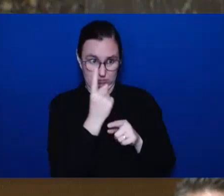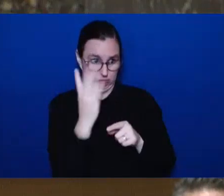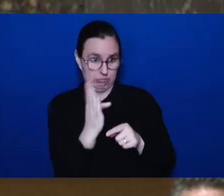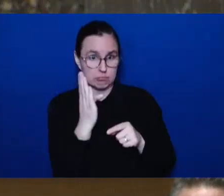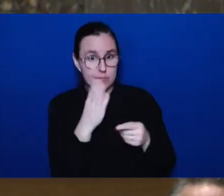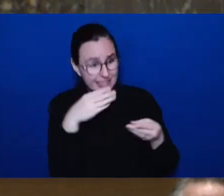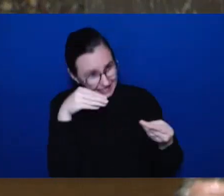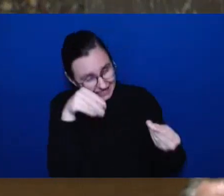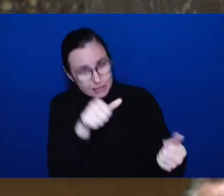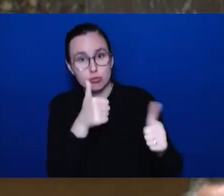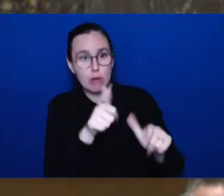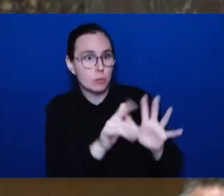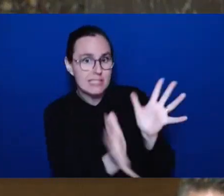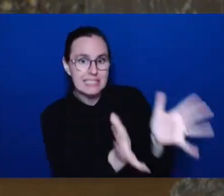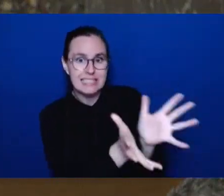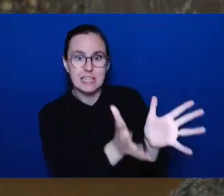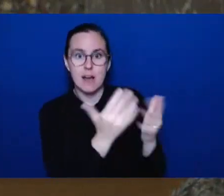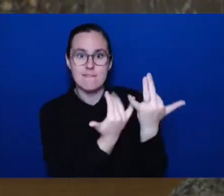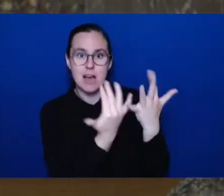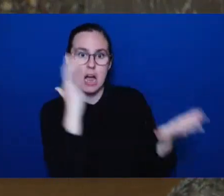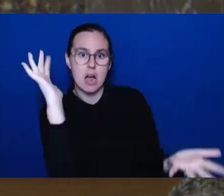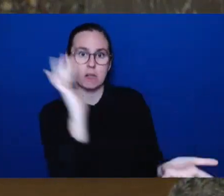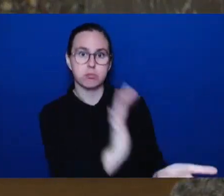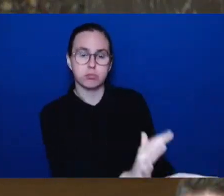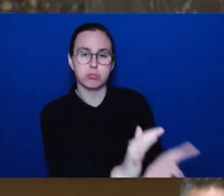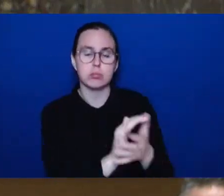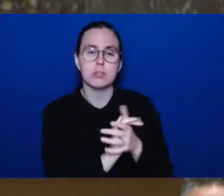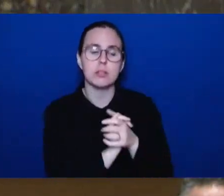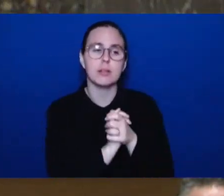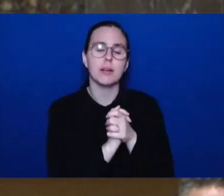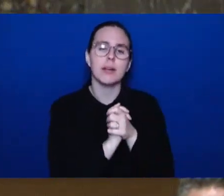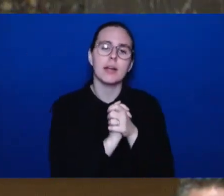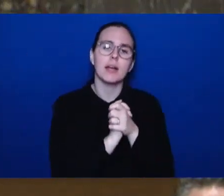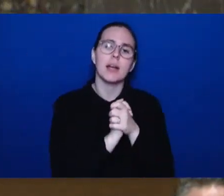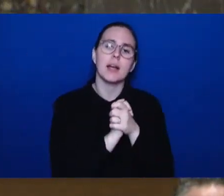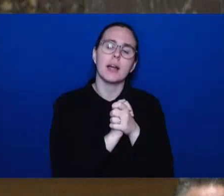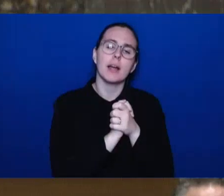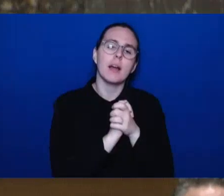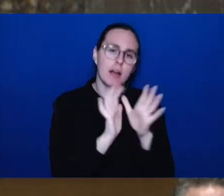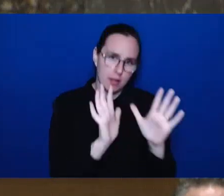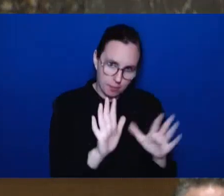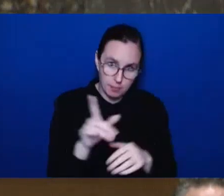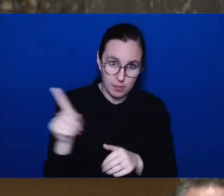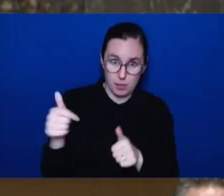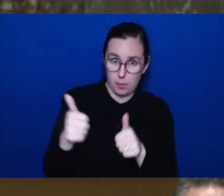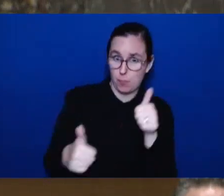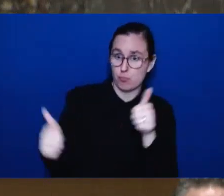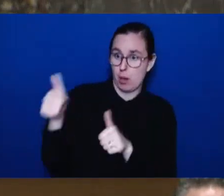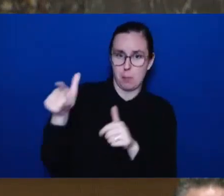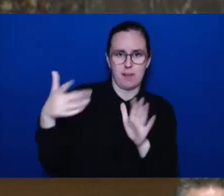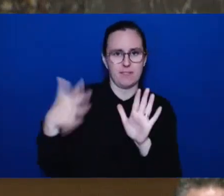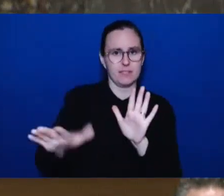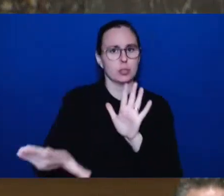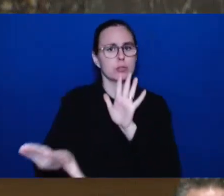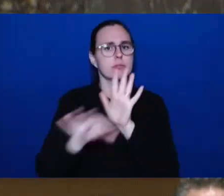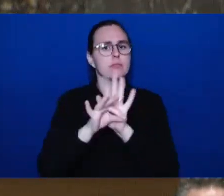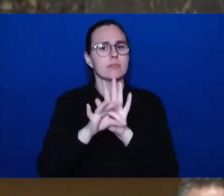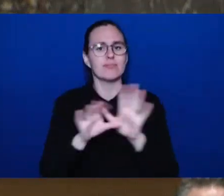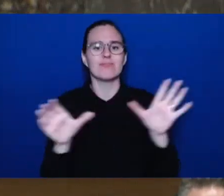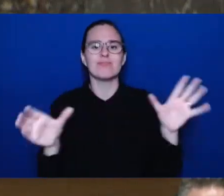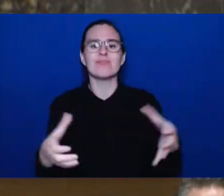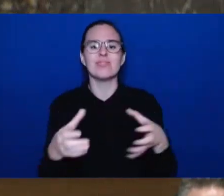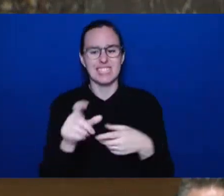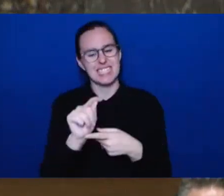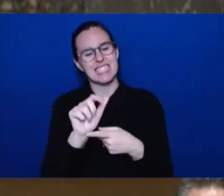that the Premier has appointed a task force which will be convened fairly